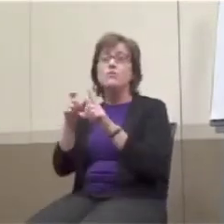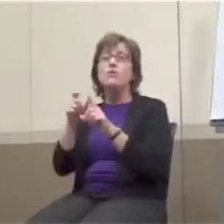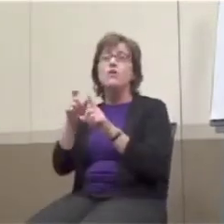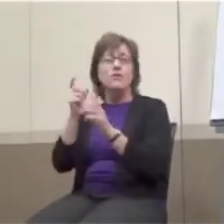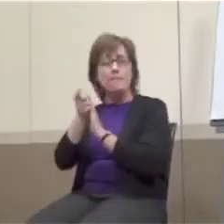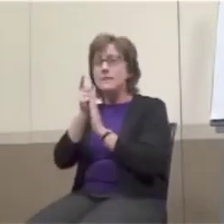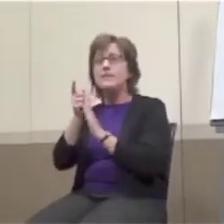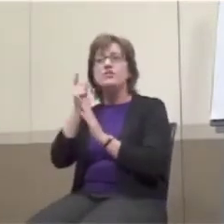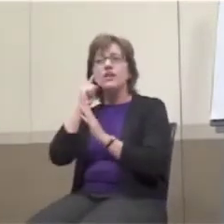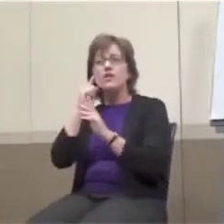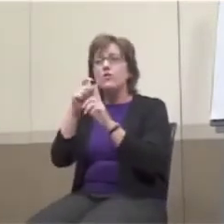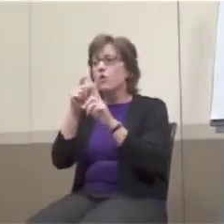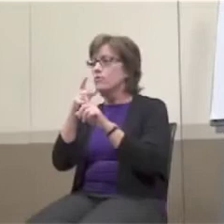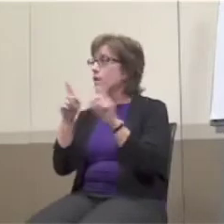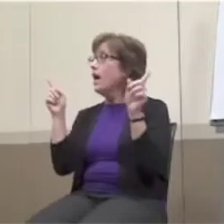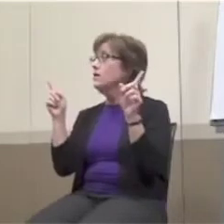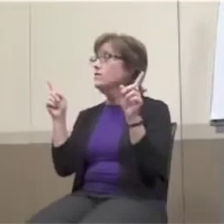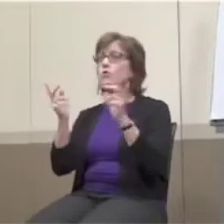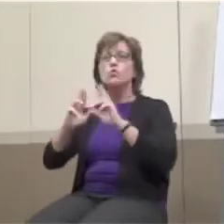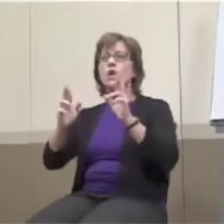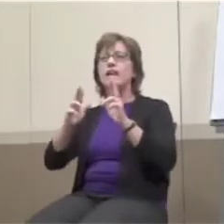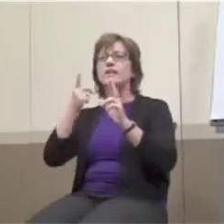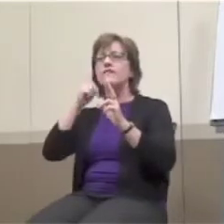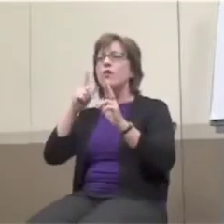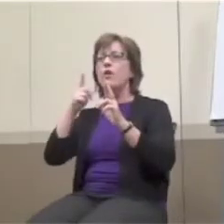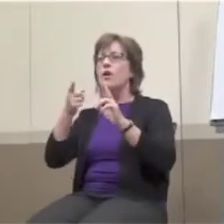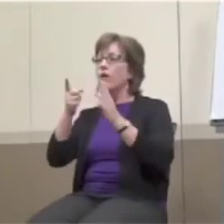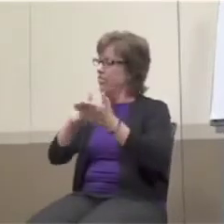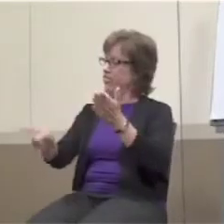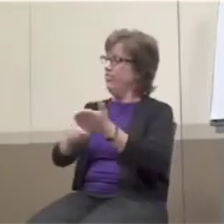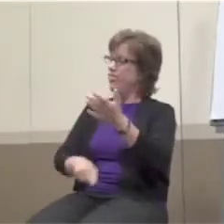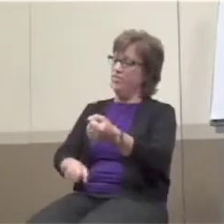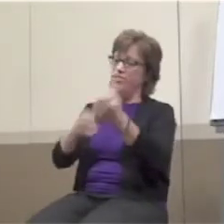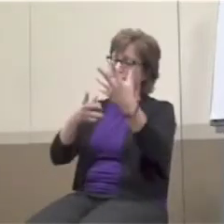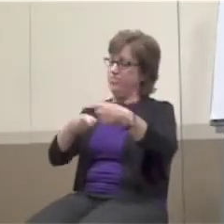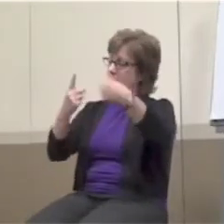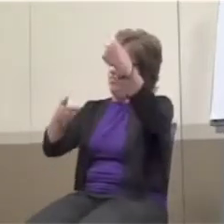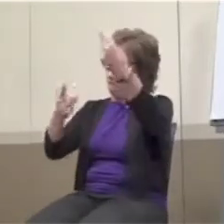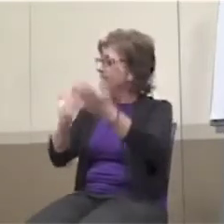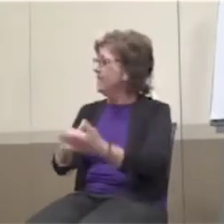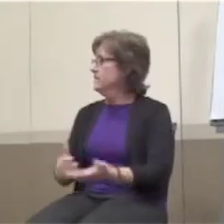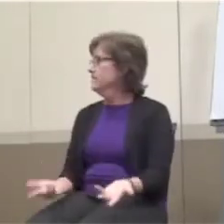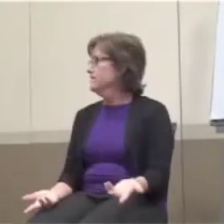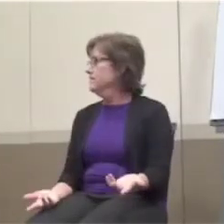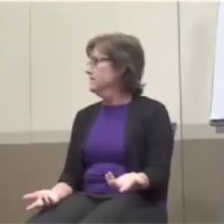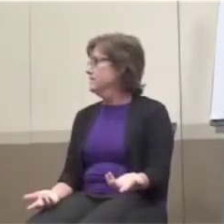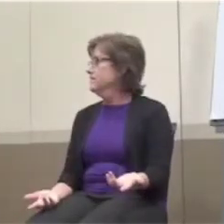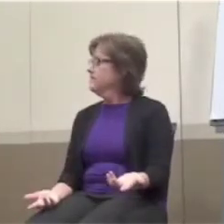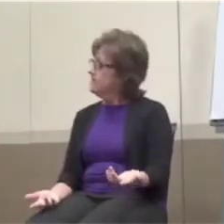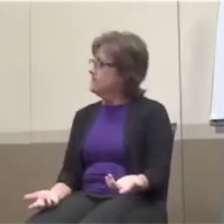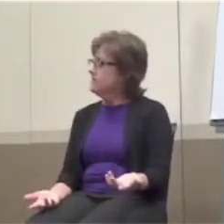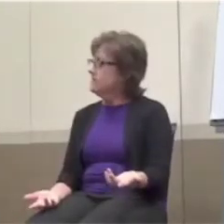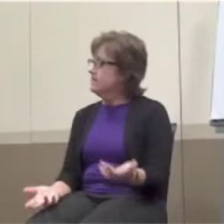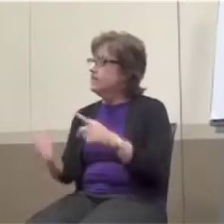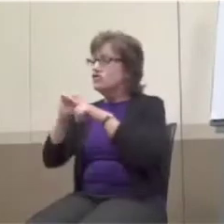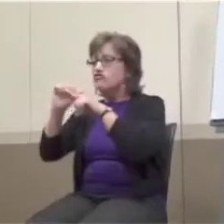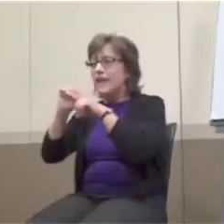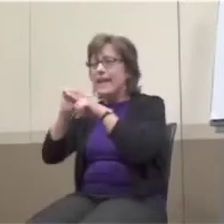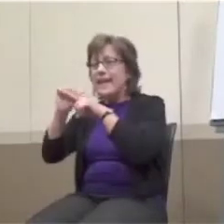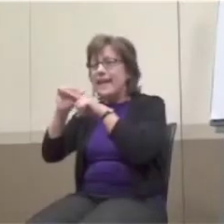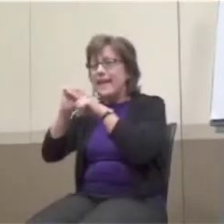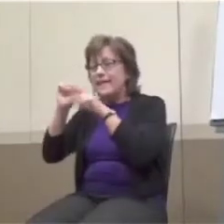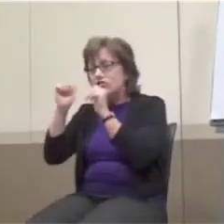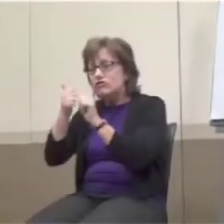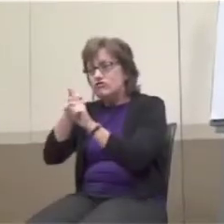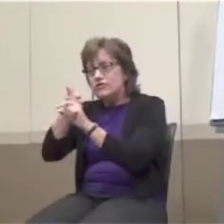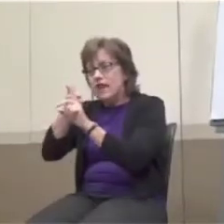but, we're ready for our rebuttal. We come right back ready to argue again. And so if you can train yourself to eliminate